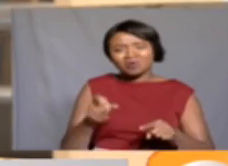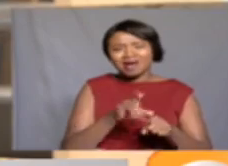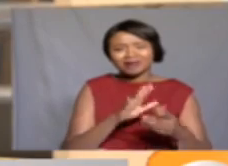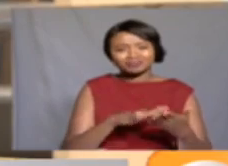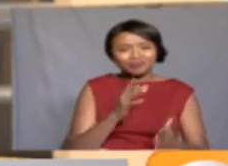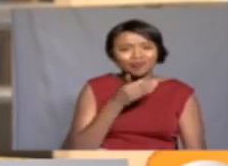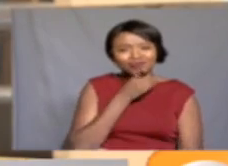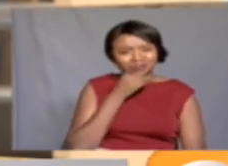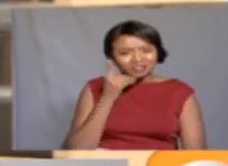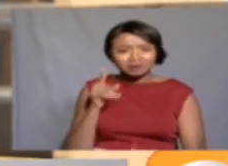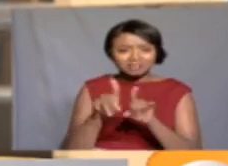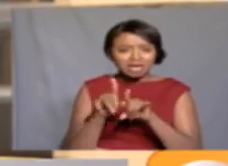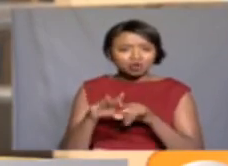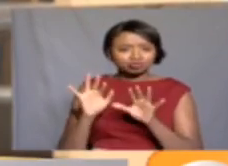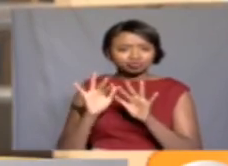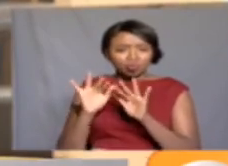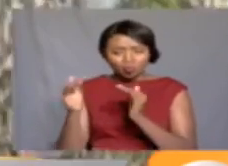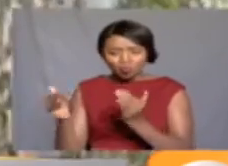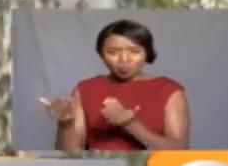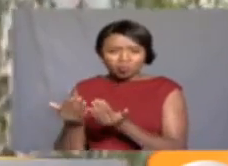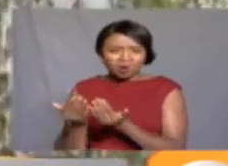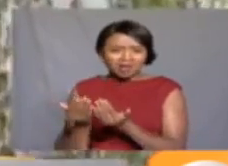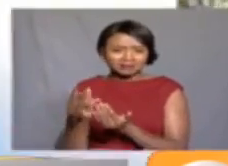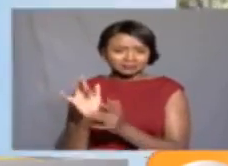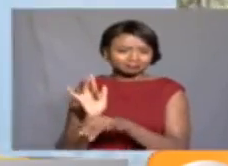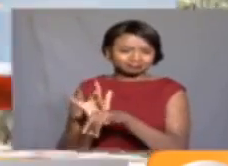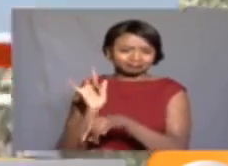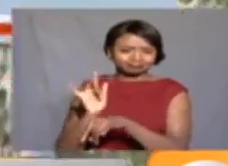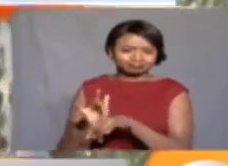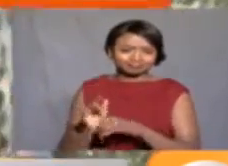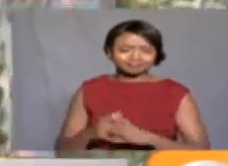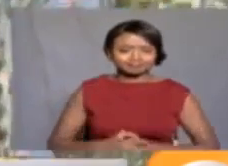global warming, and strong wind.